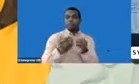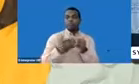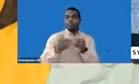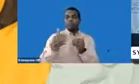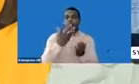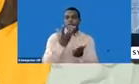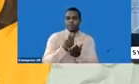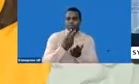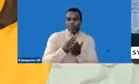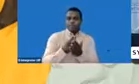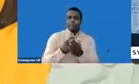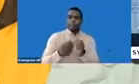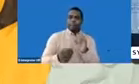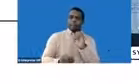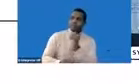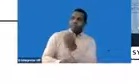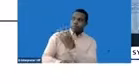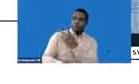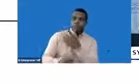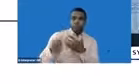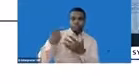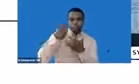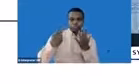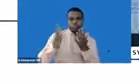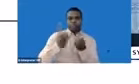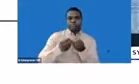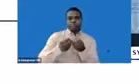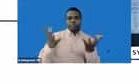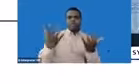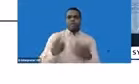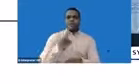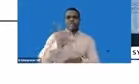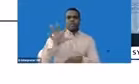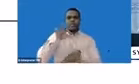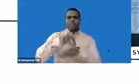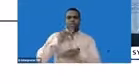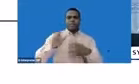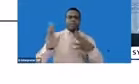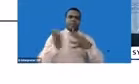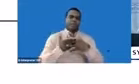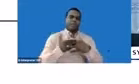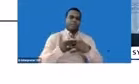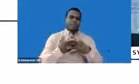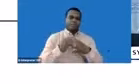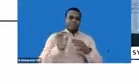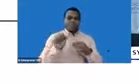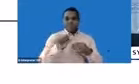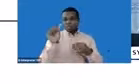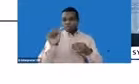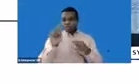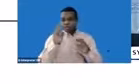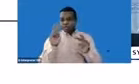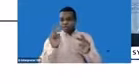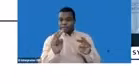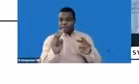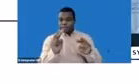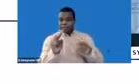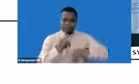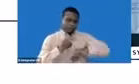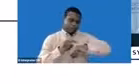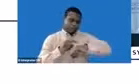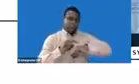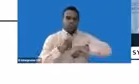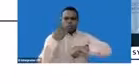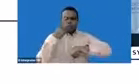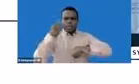could somebody who knows how to do that go to the next? So thank you. And so stretch your legs, move around, do something, have a cup